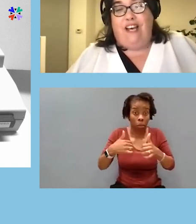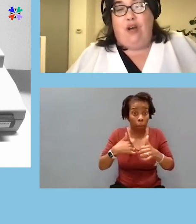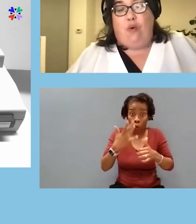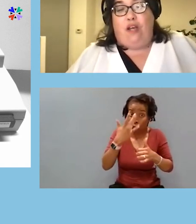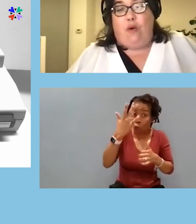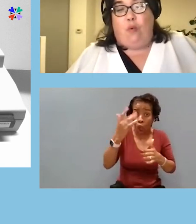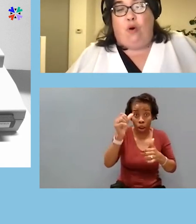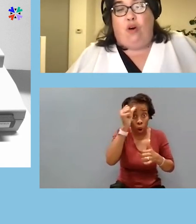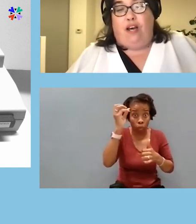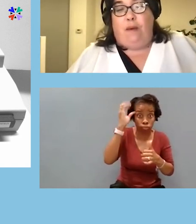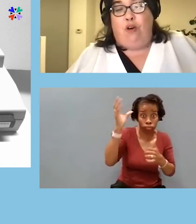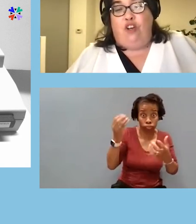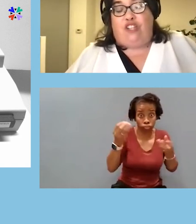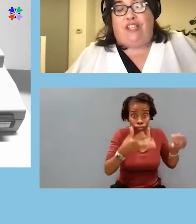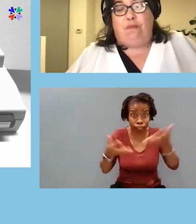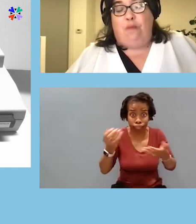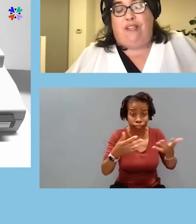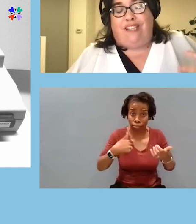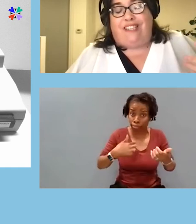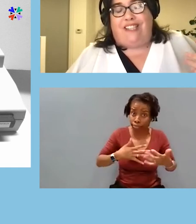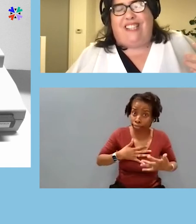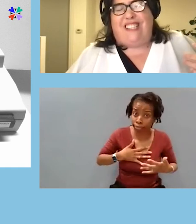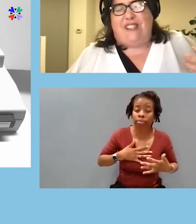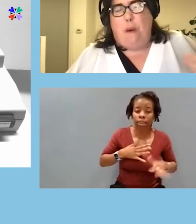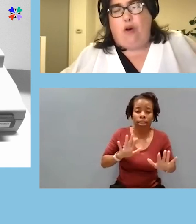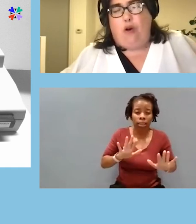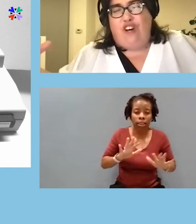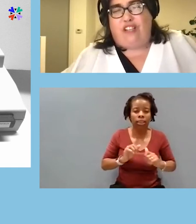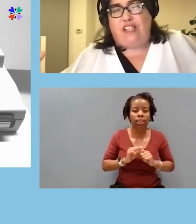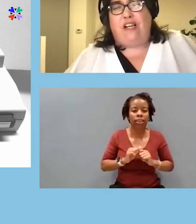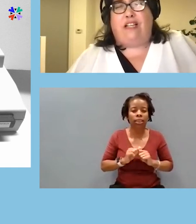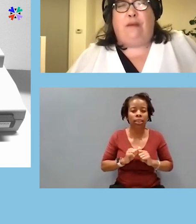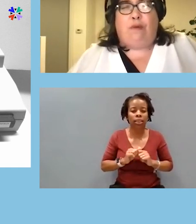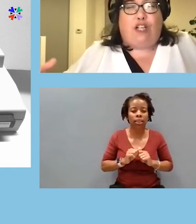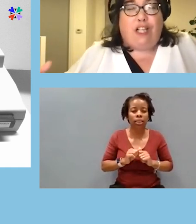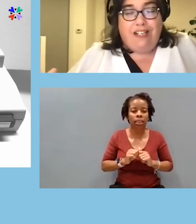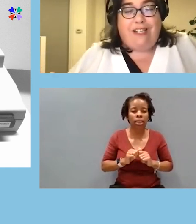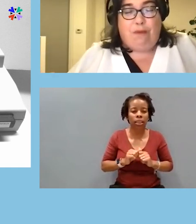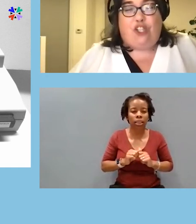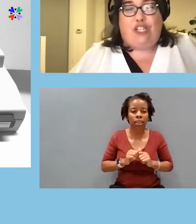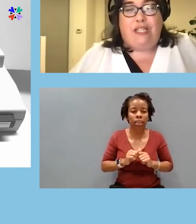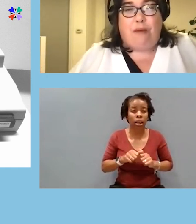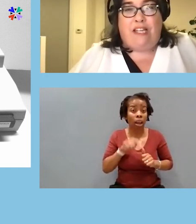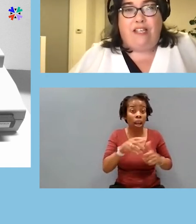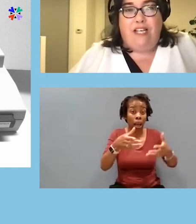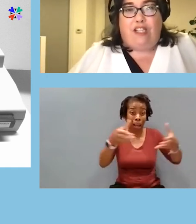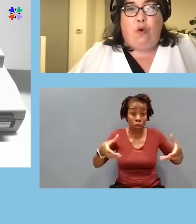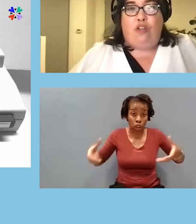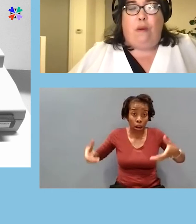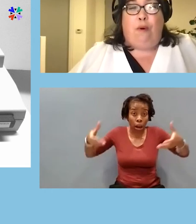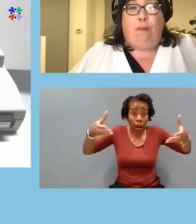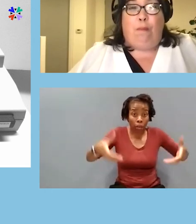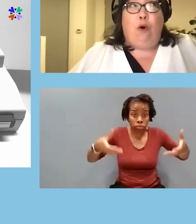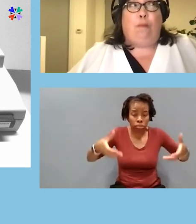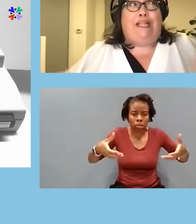because what emerged in this moment is that this rather clunky machine meant there